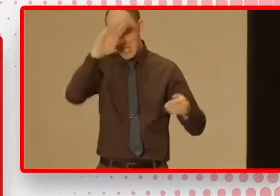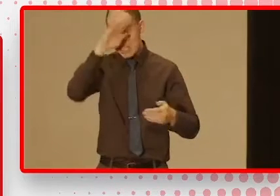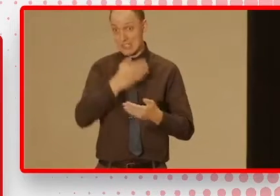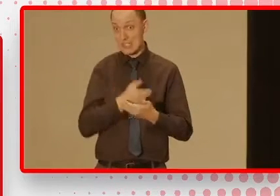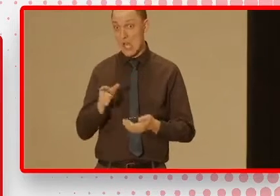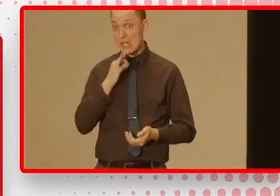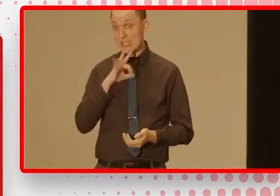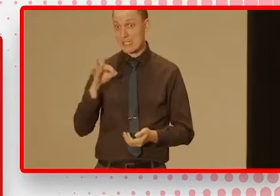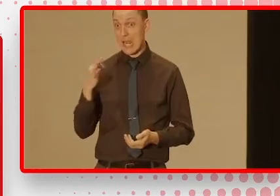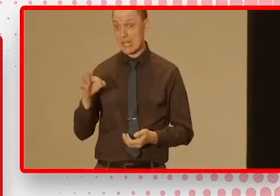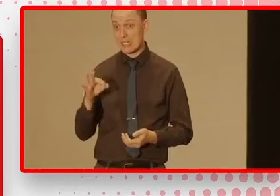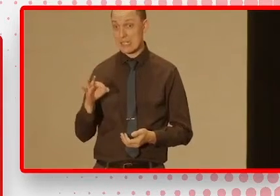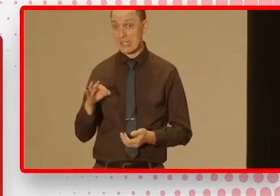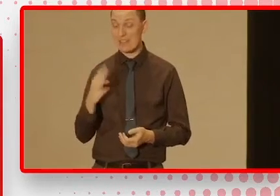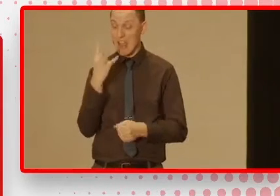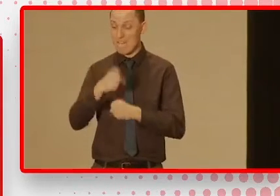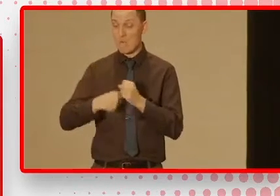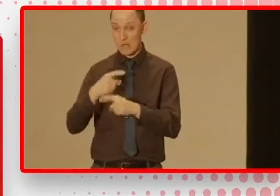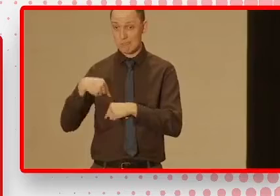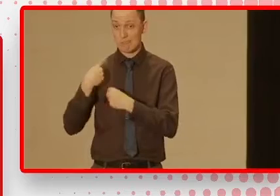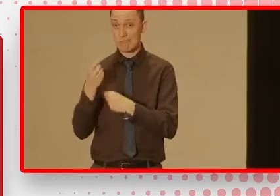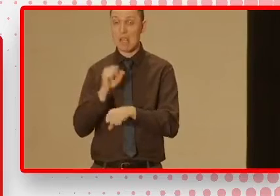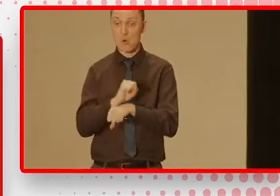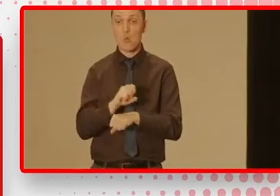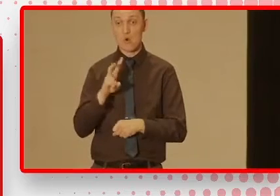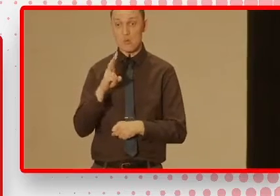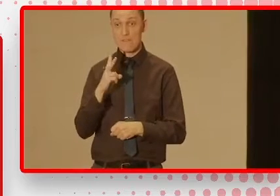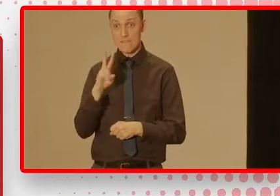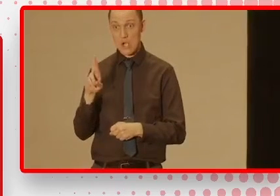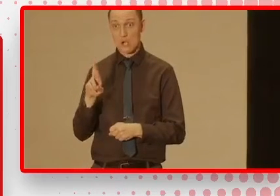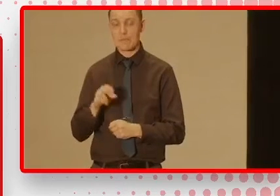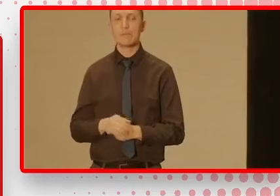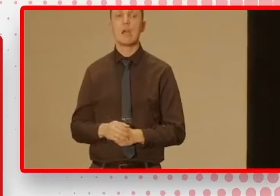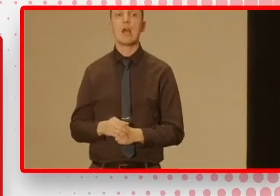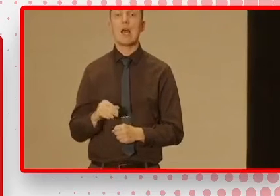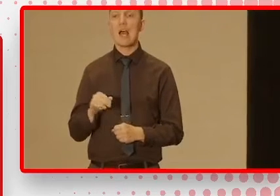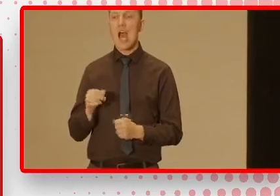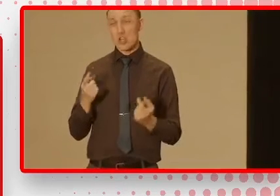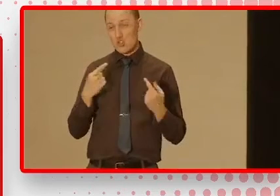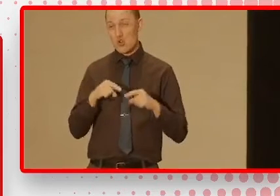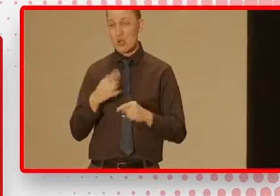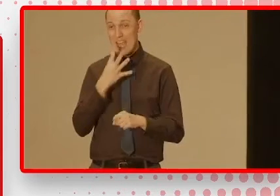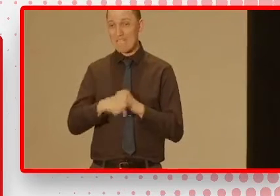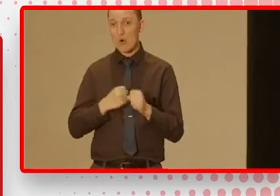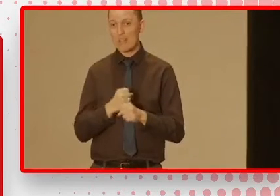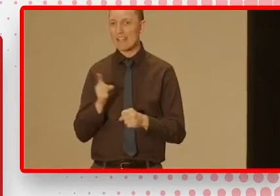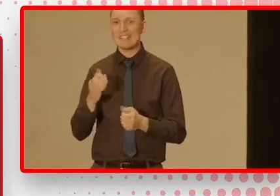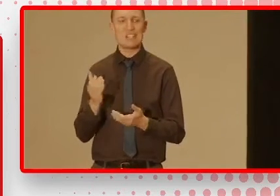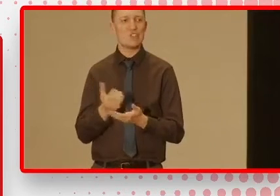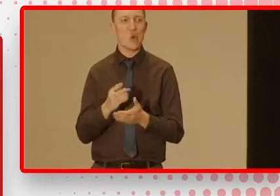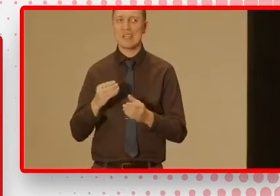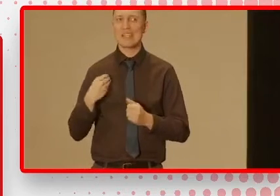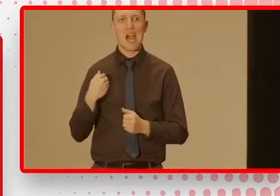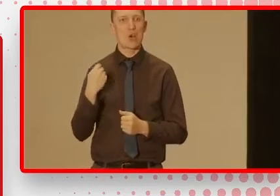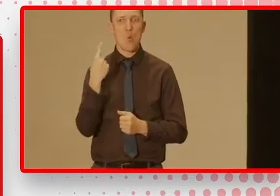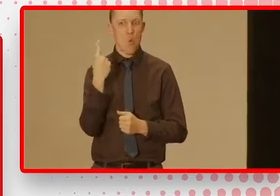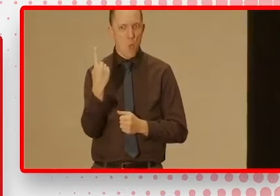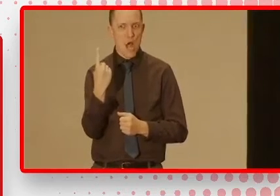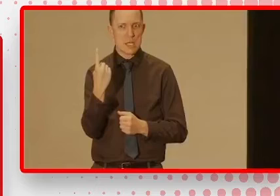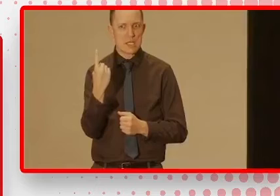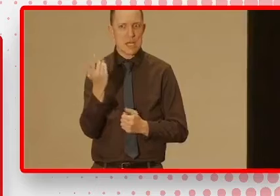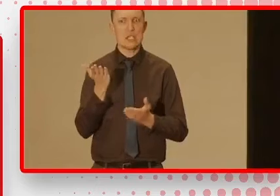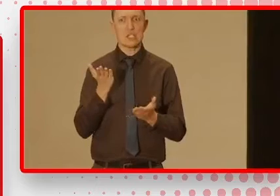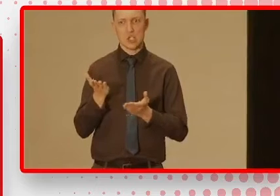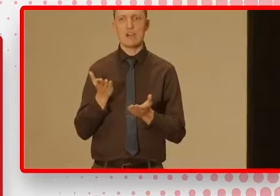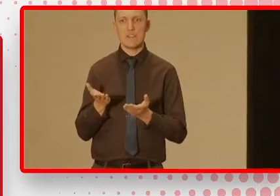working with VR for the last 4 years. In 4 years, though, he's only received one service, and it will